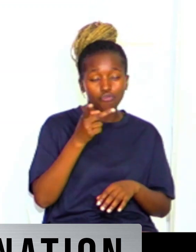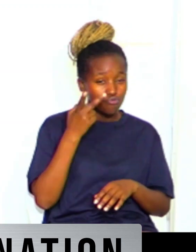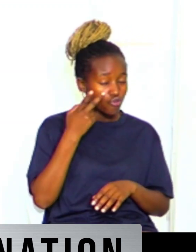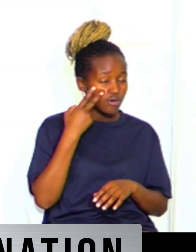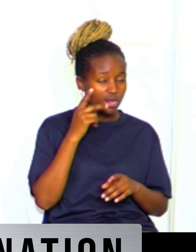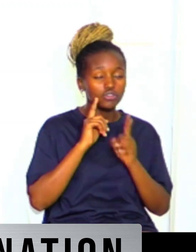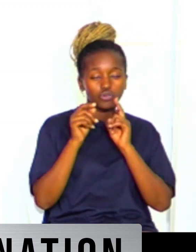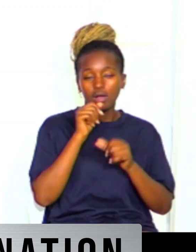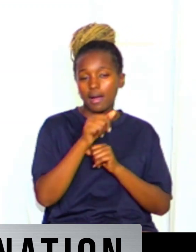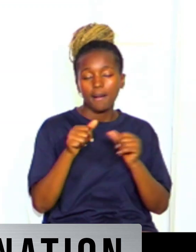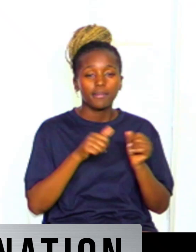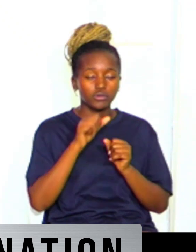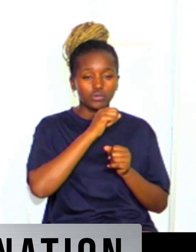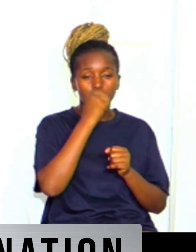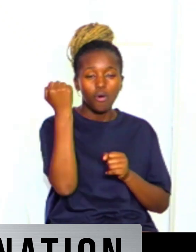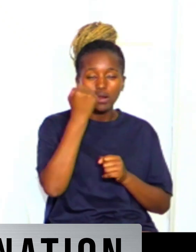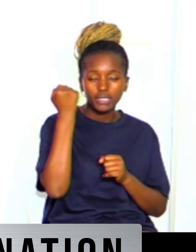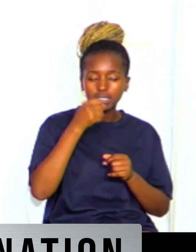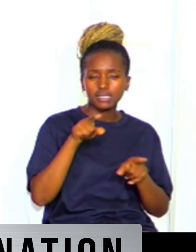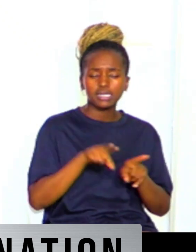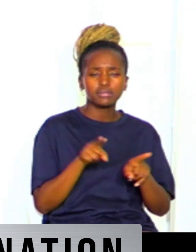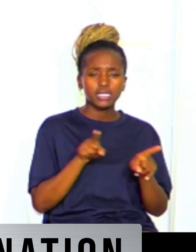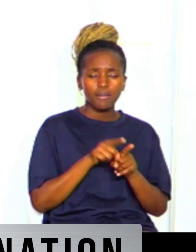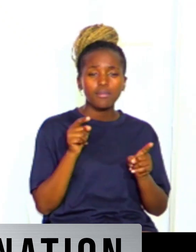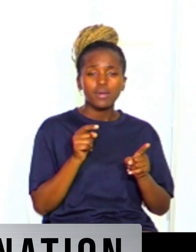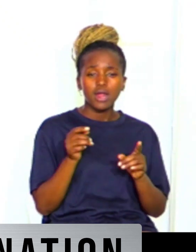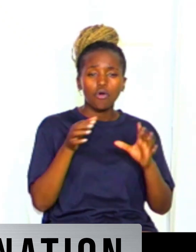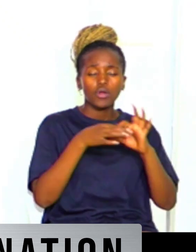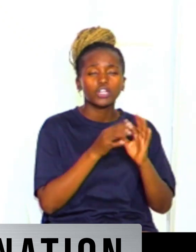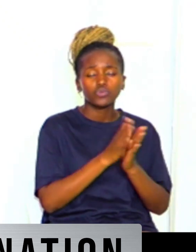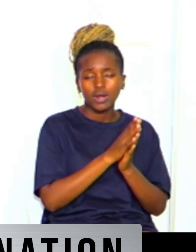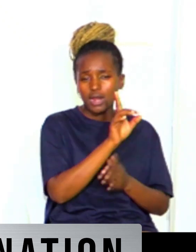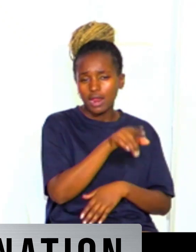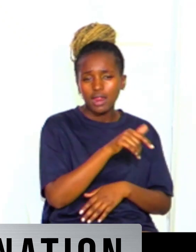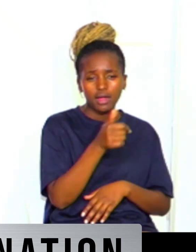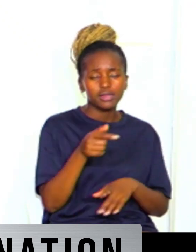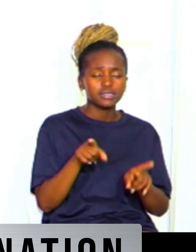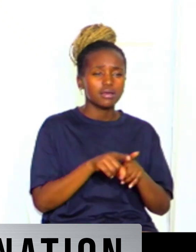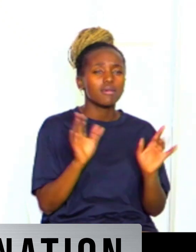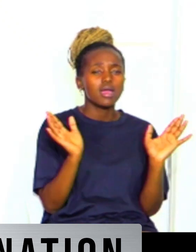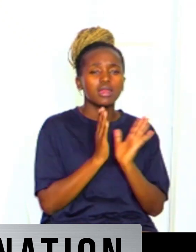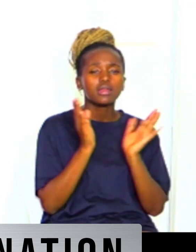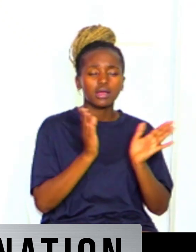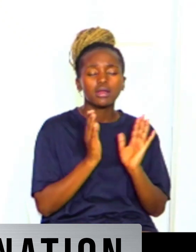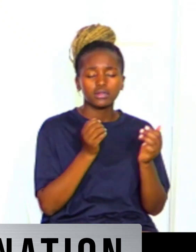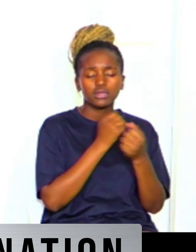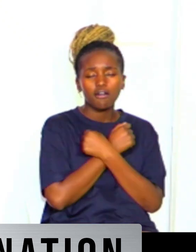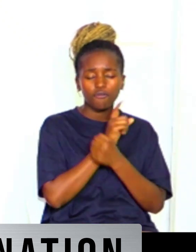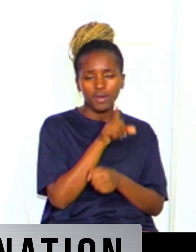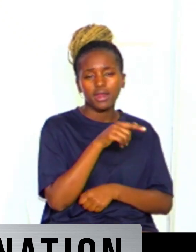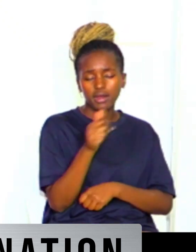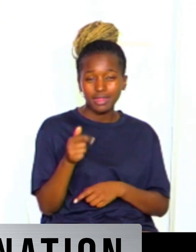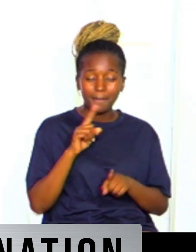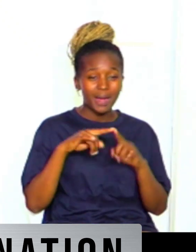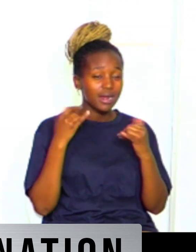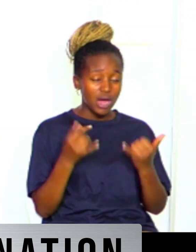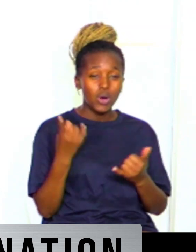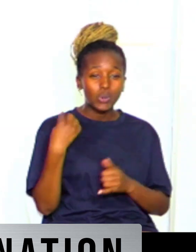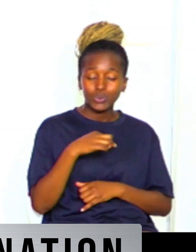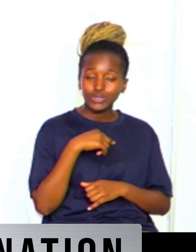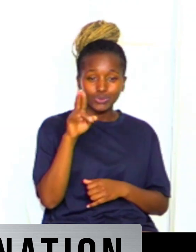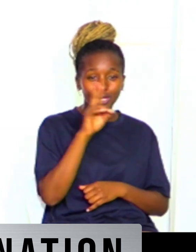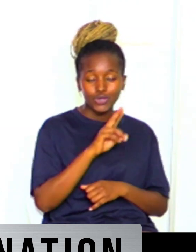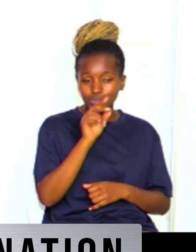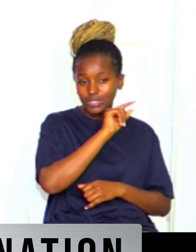politics on how we Gen Z should work together, should love one another. Right now on the X spaces, they are abusing those Gen